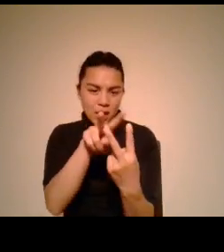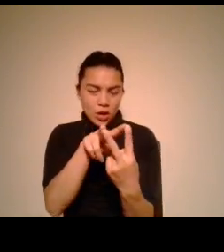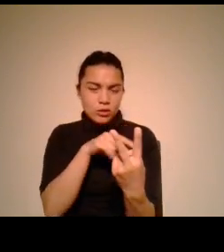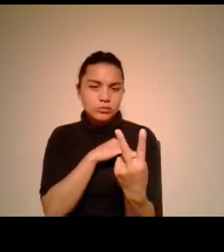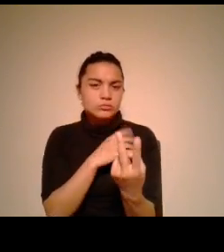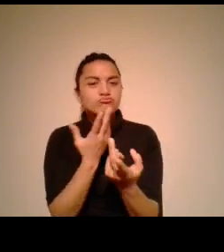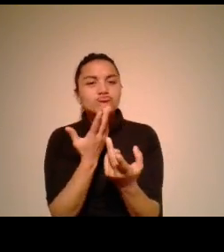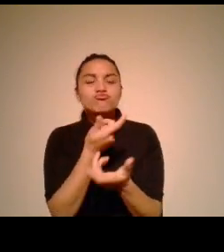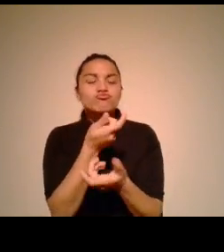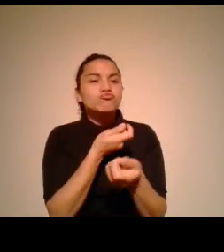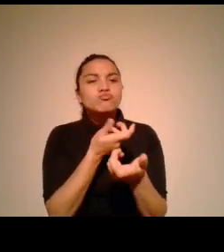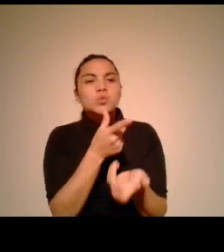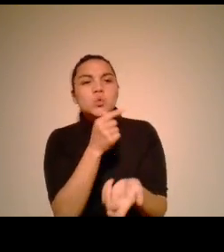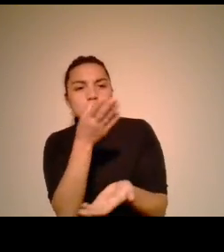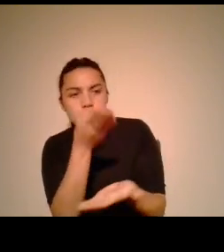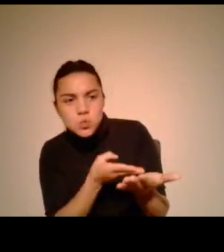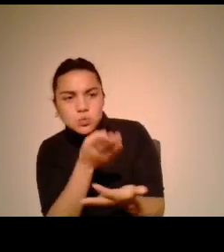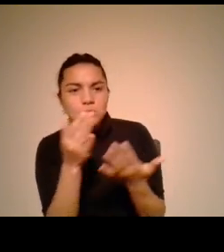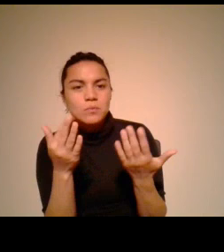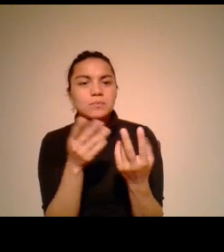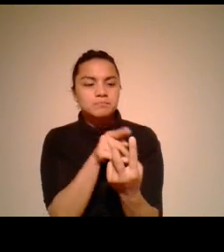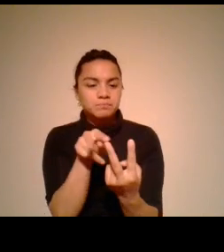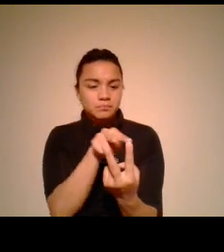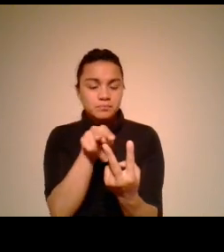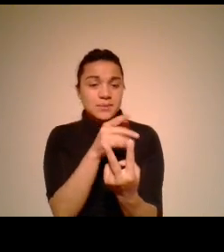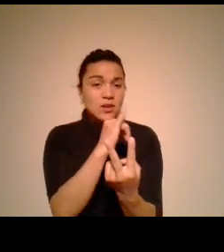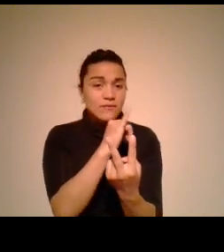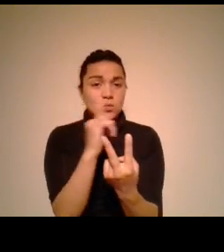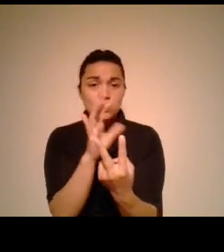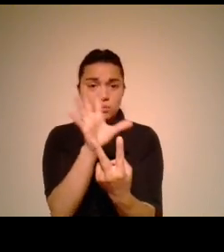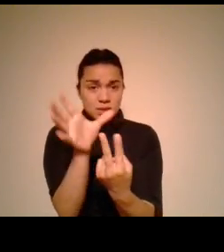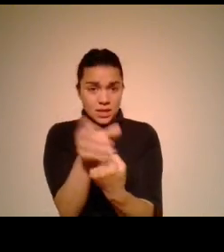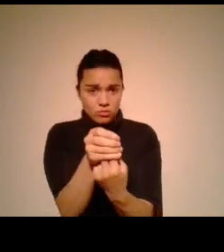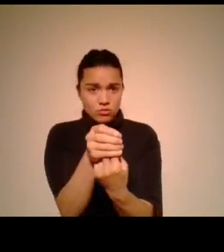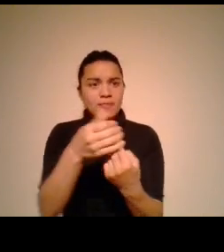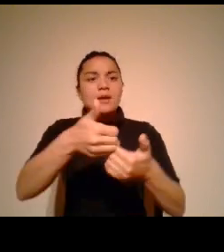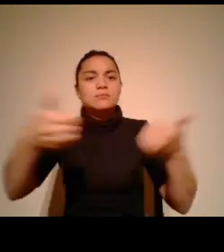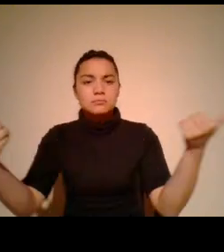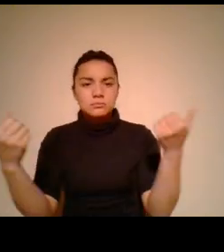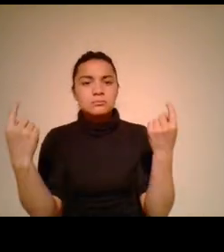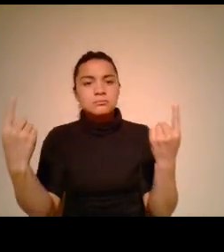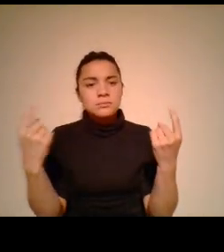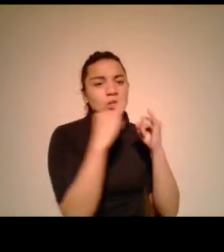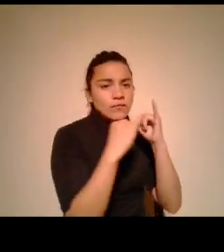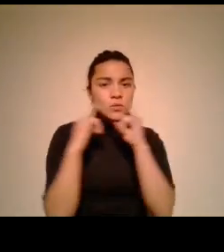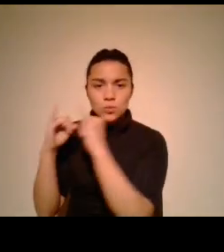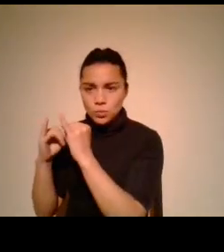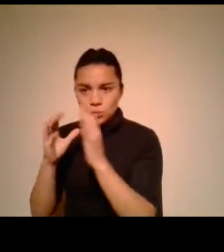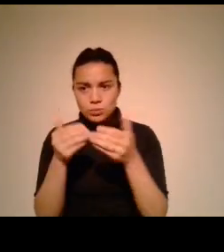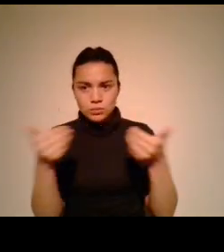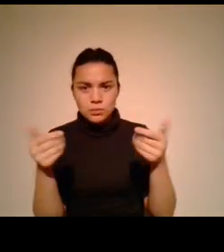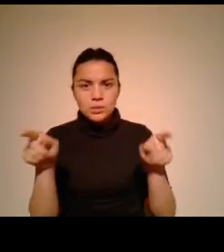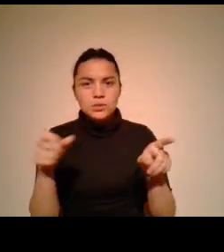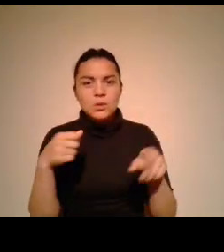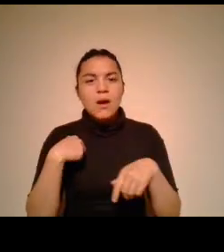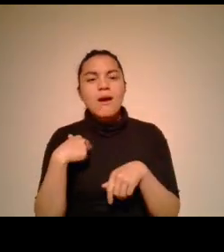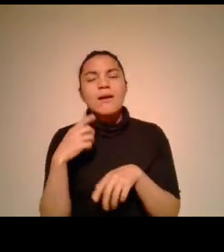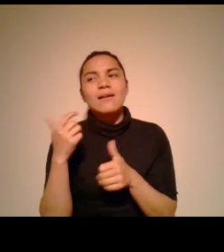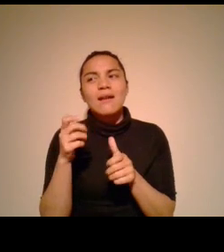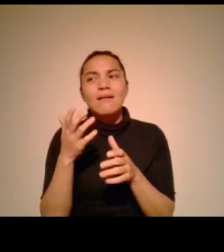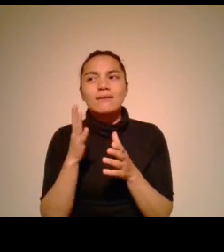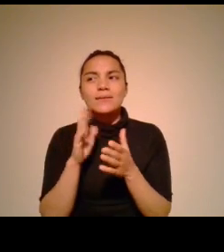questions, and then splitting them up and interviewing them about each other. So sort of like intentionally invoking almost like a gossip situation.